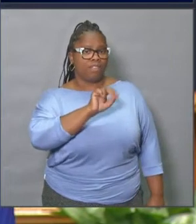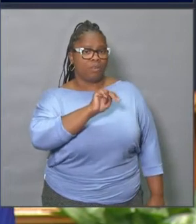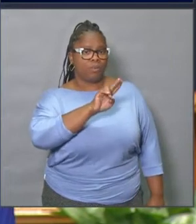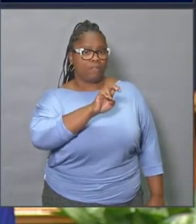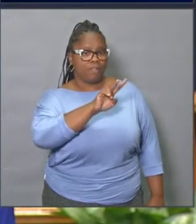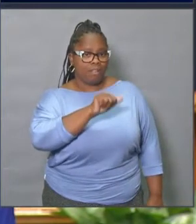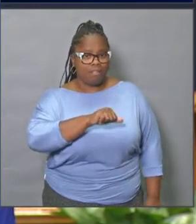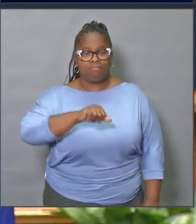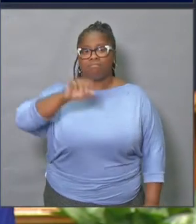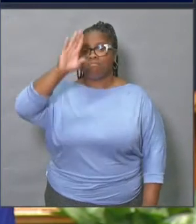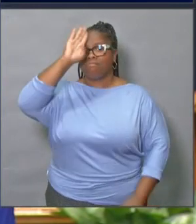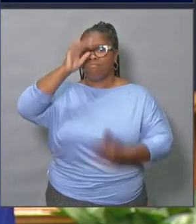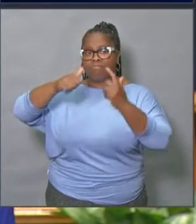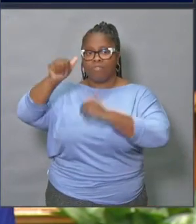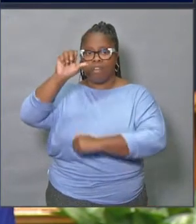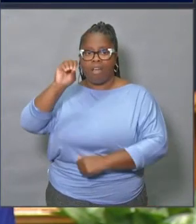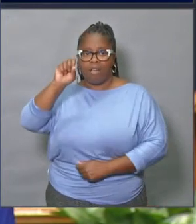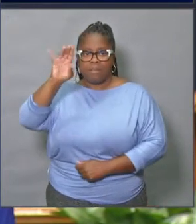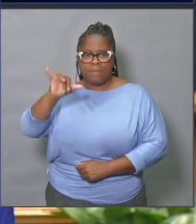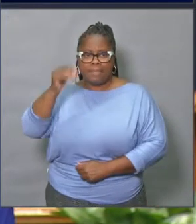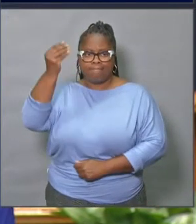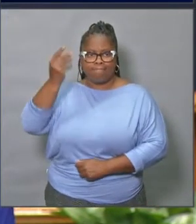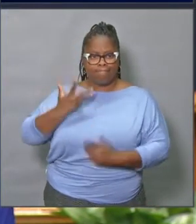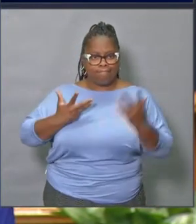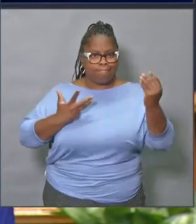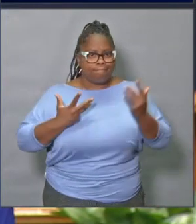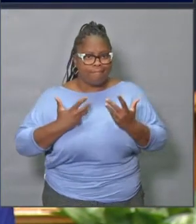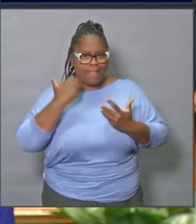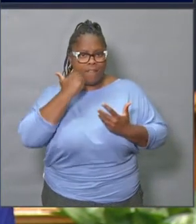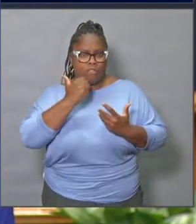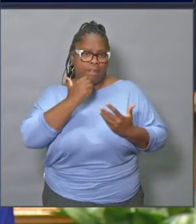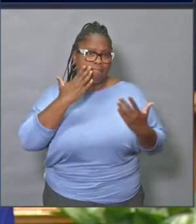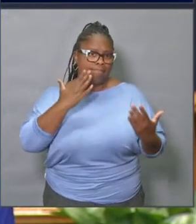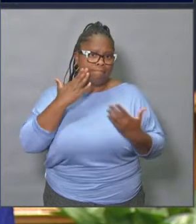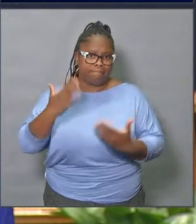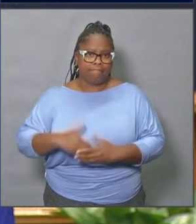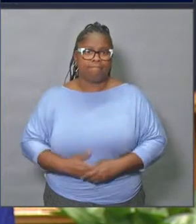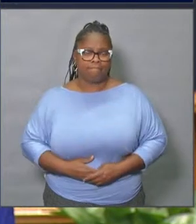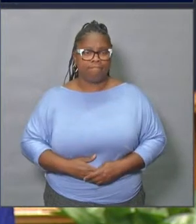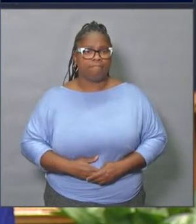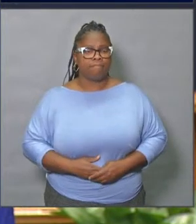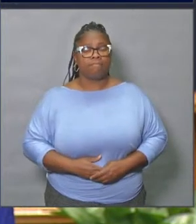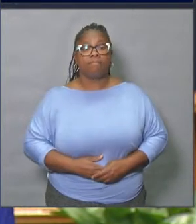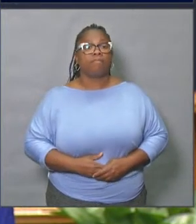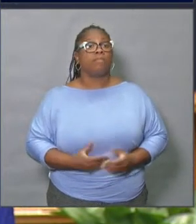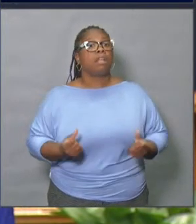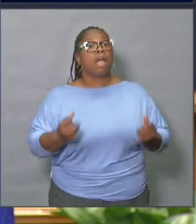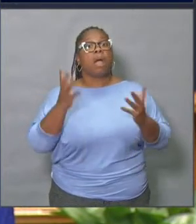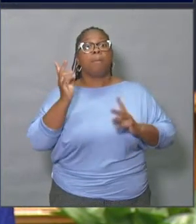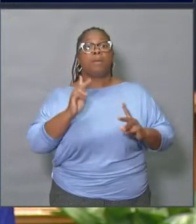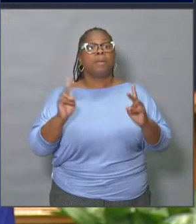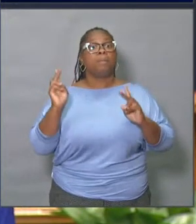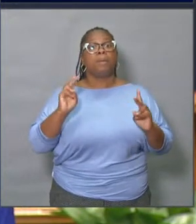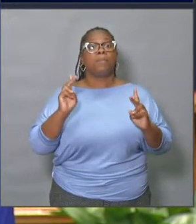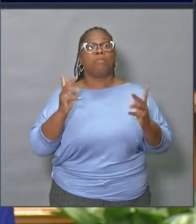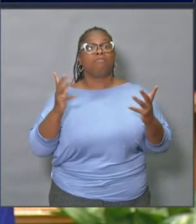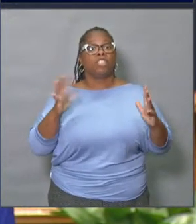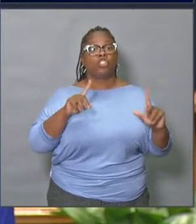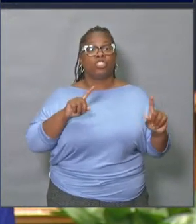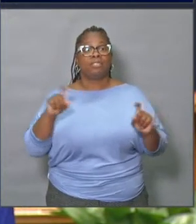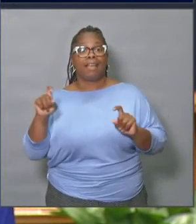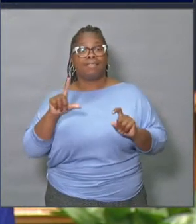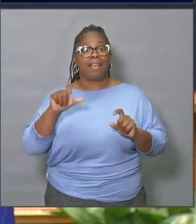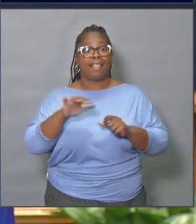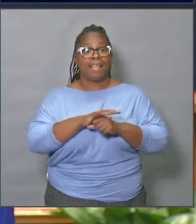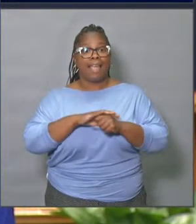Osby for providing us with this information every day. There are over 732,000 COVID-19 test